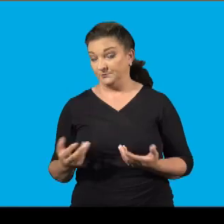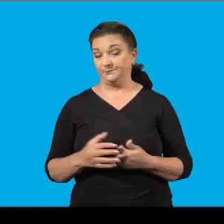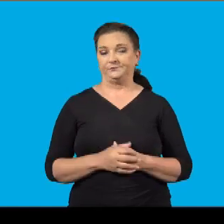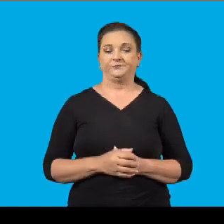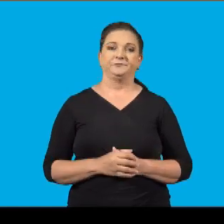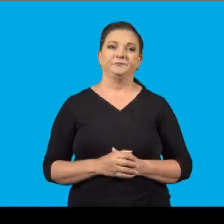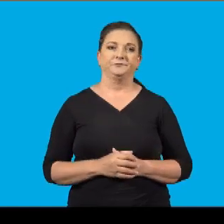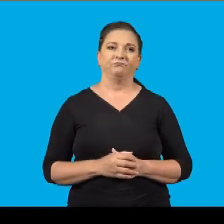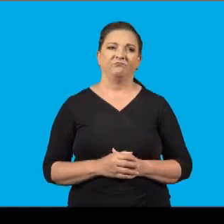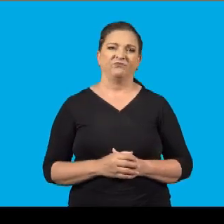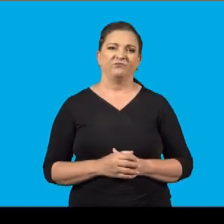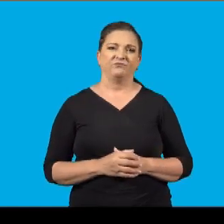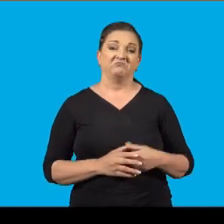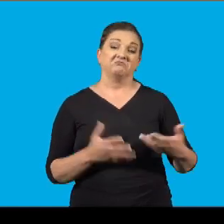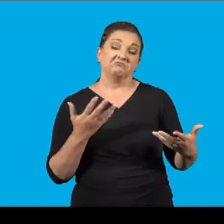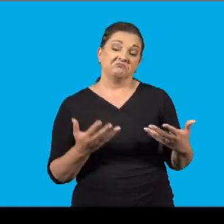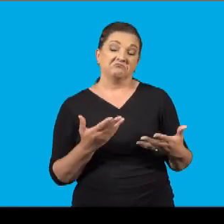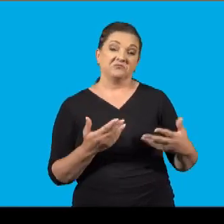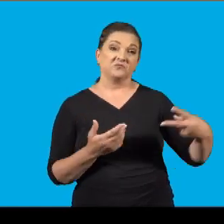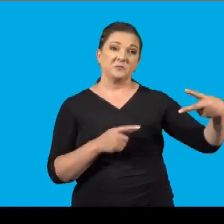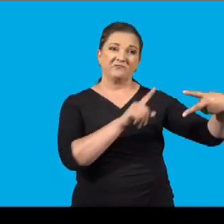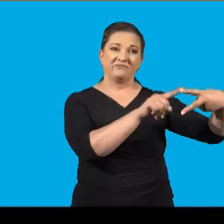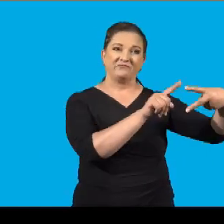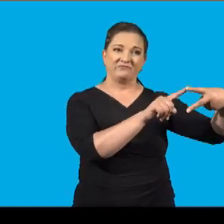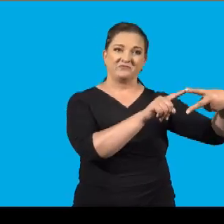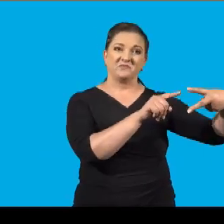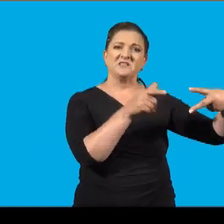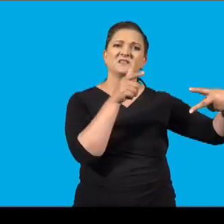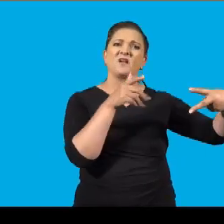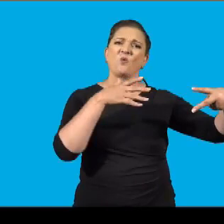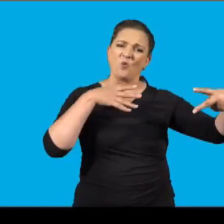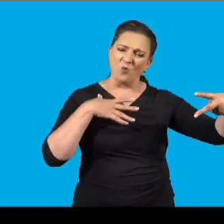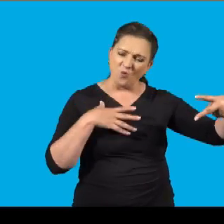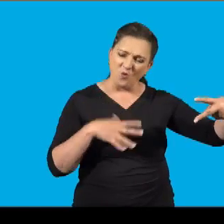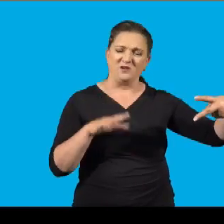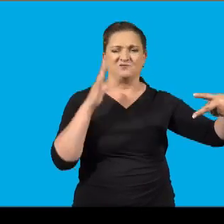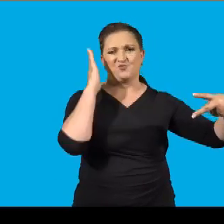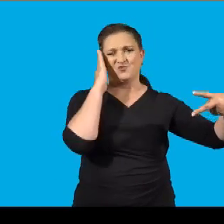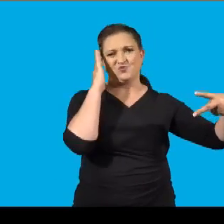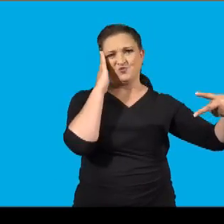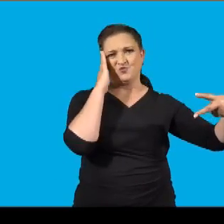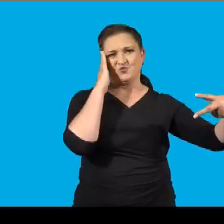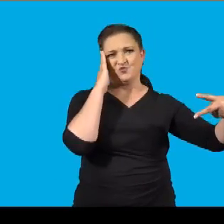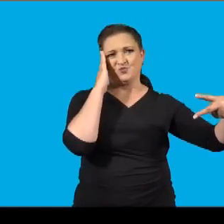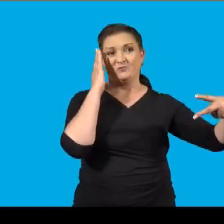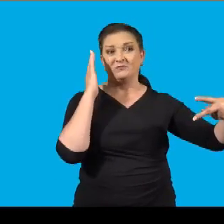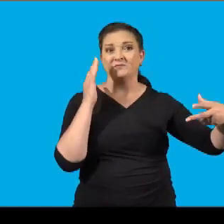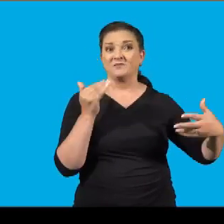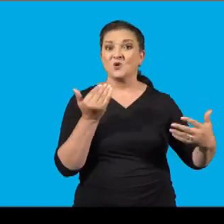That is the mark allocation. Possible response there, she wanted to know